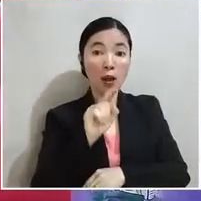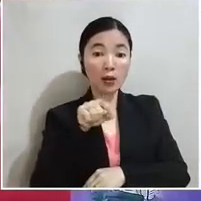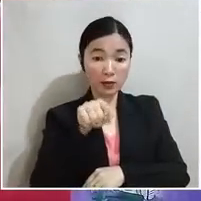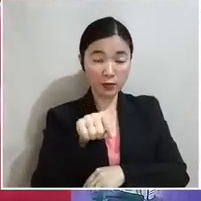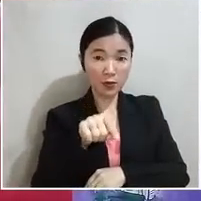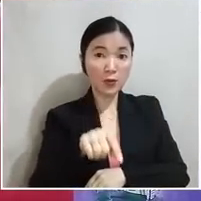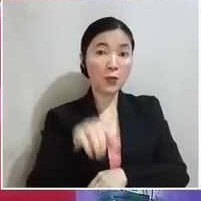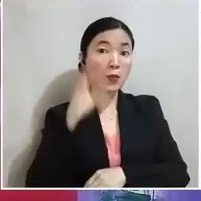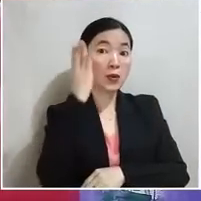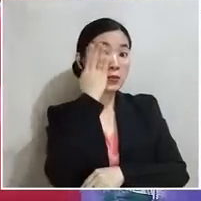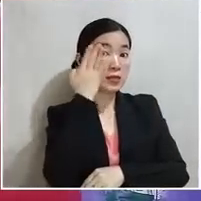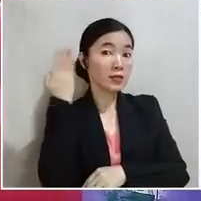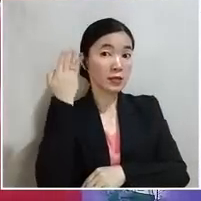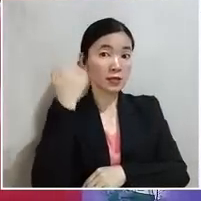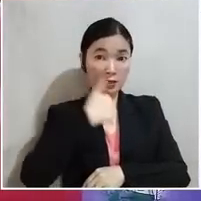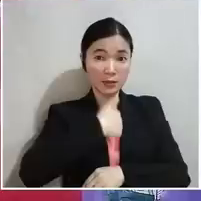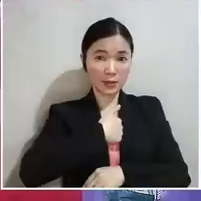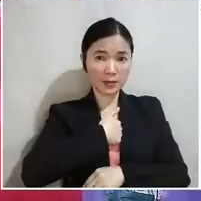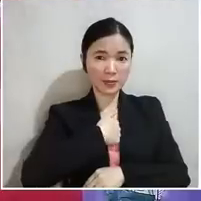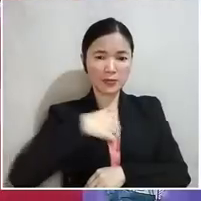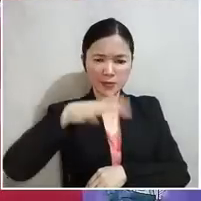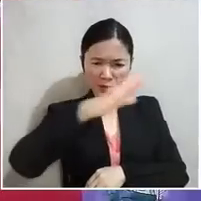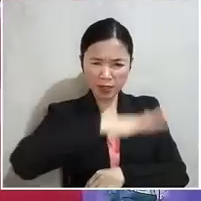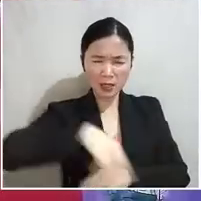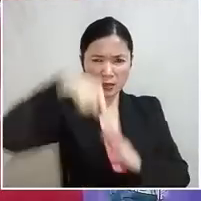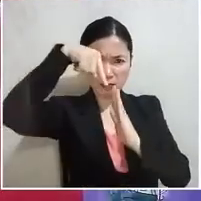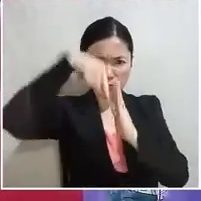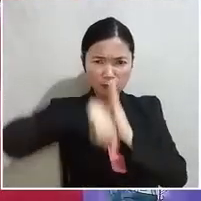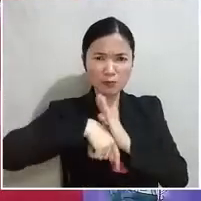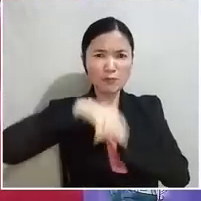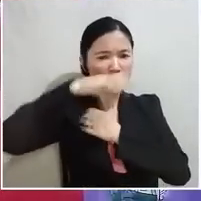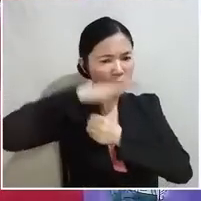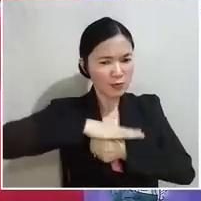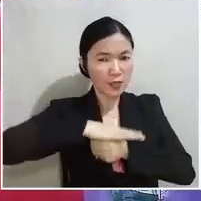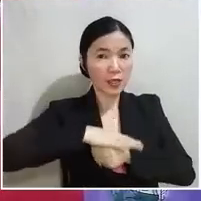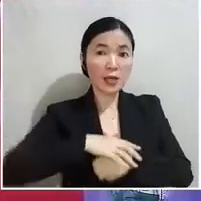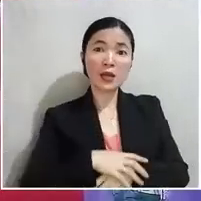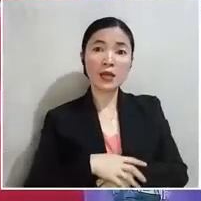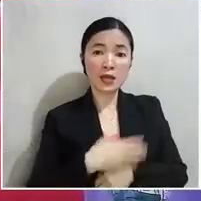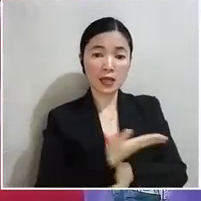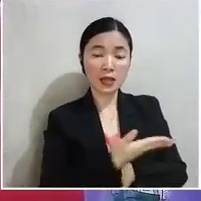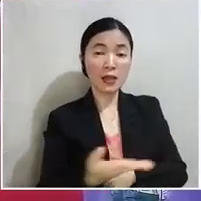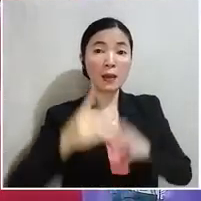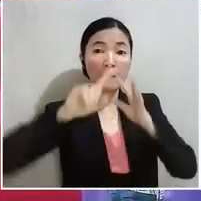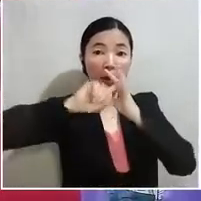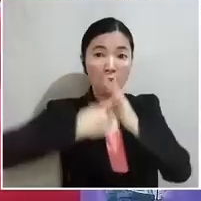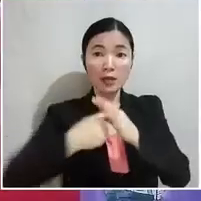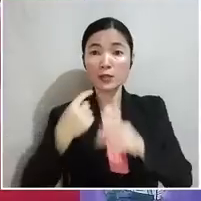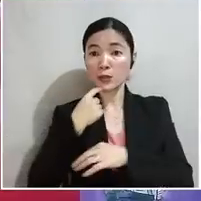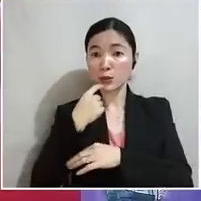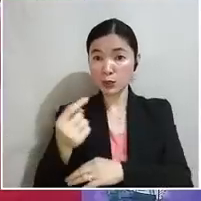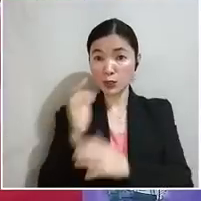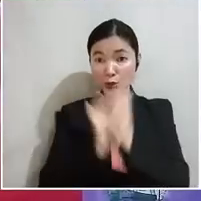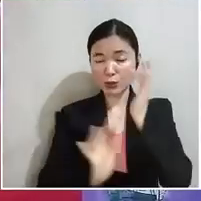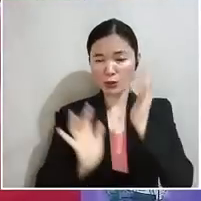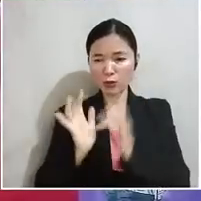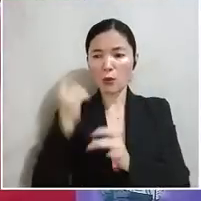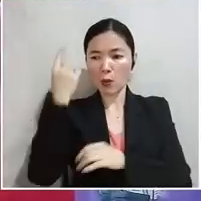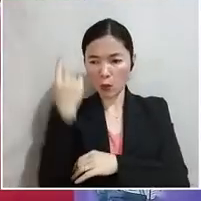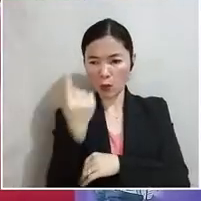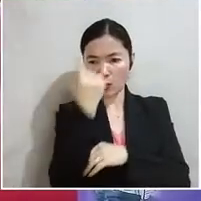me." Deeply distressed at this, they began to say to him one after